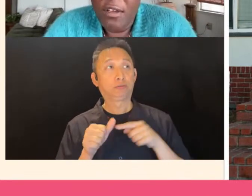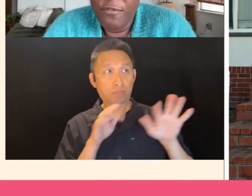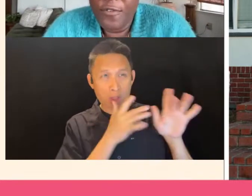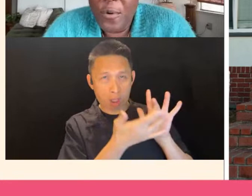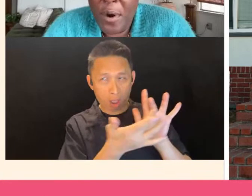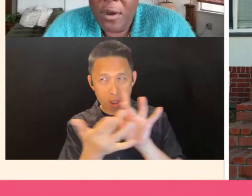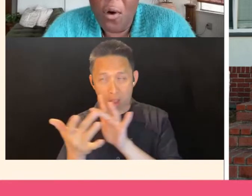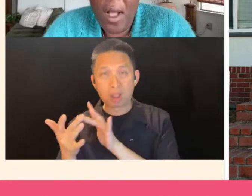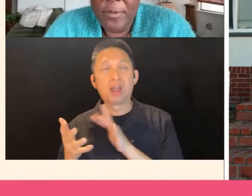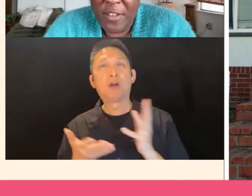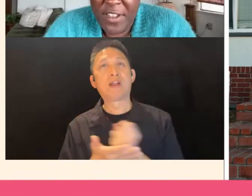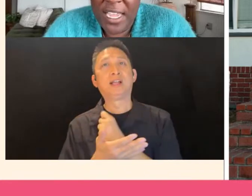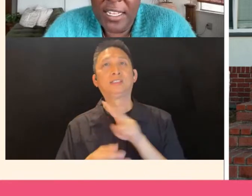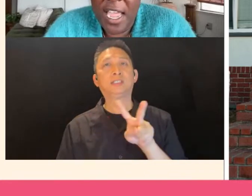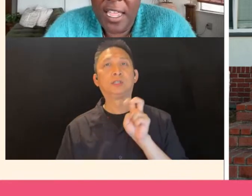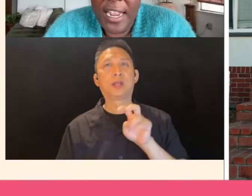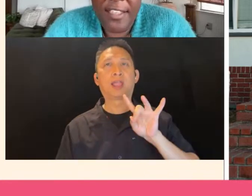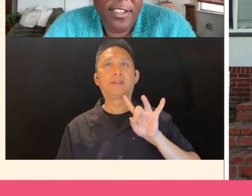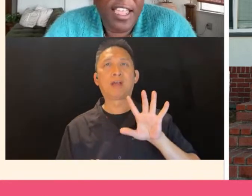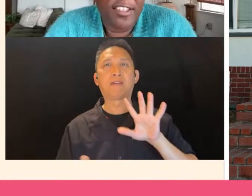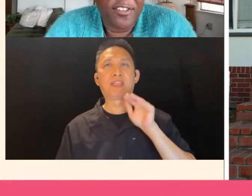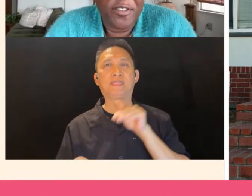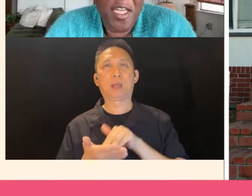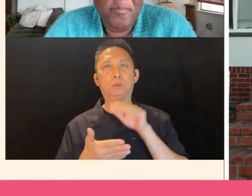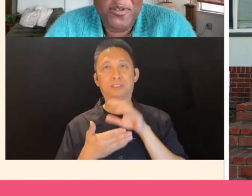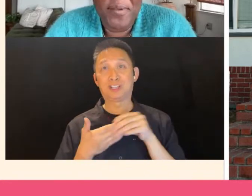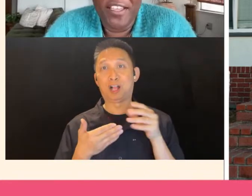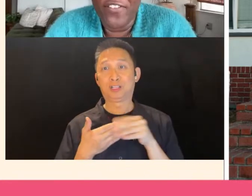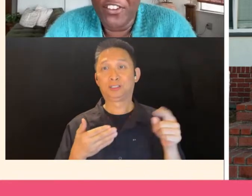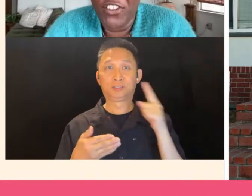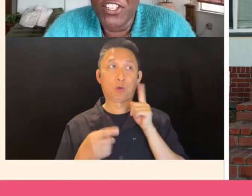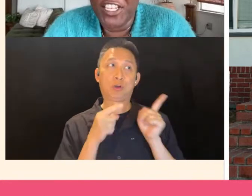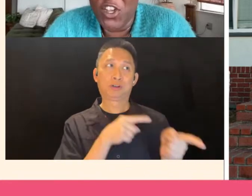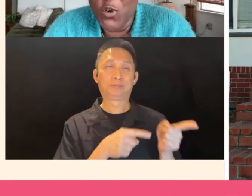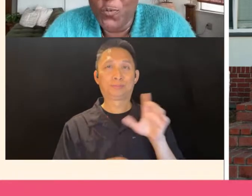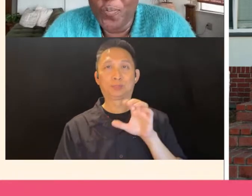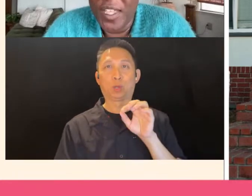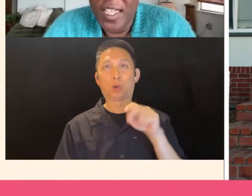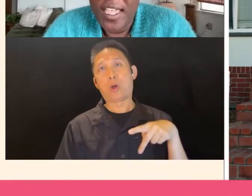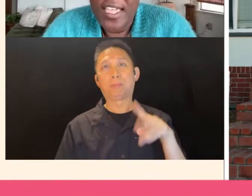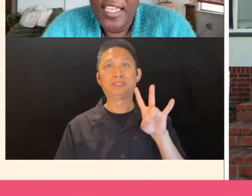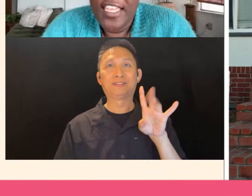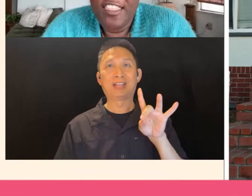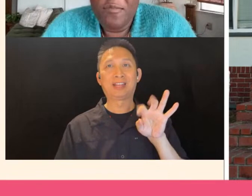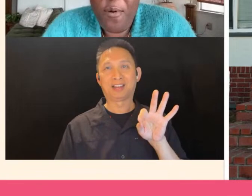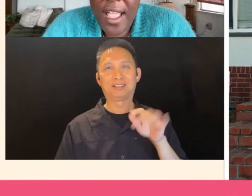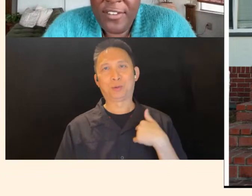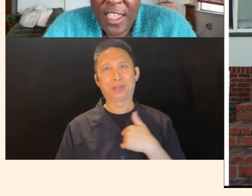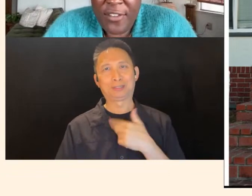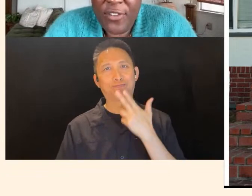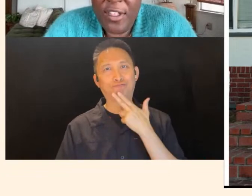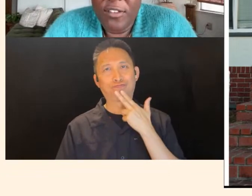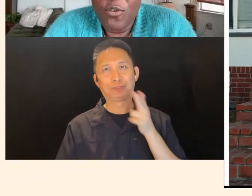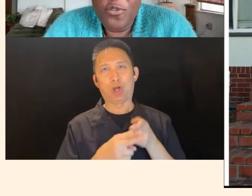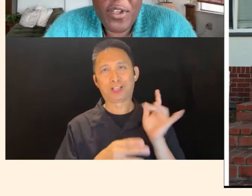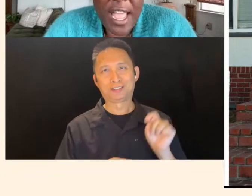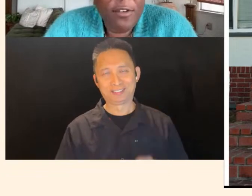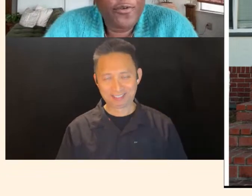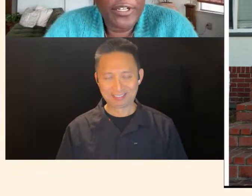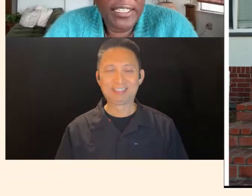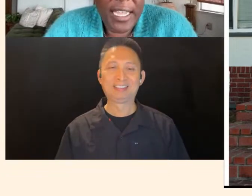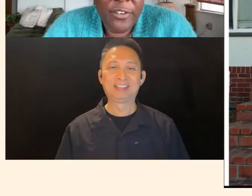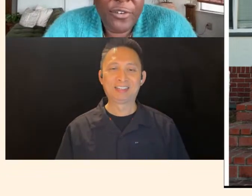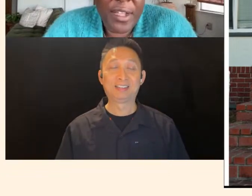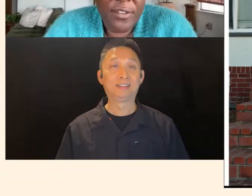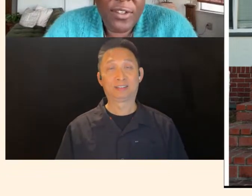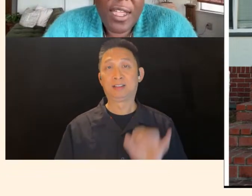$285,000 for Co-op 789, as it has come to be affectionately known. In the process, Northern